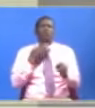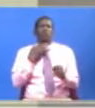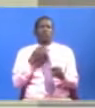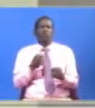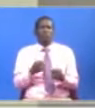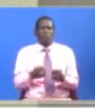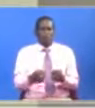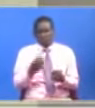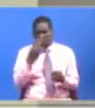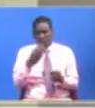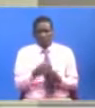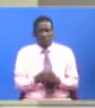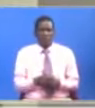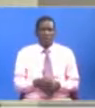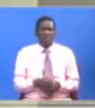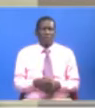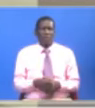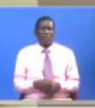snitch.